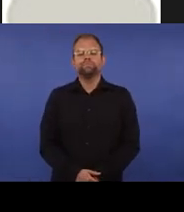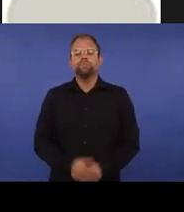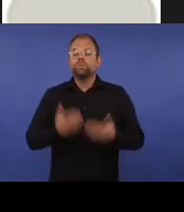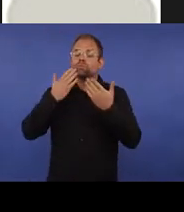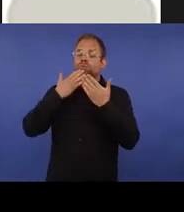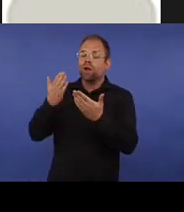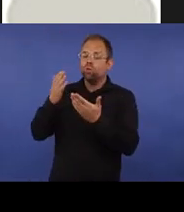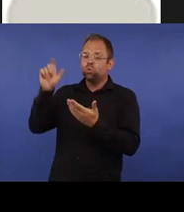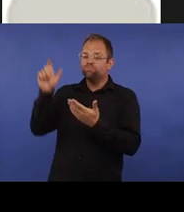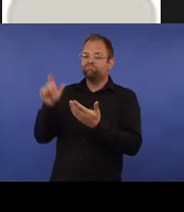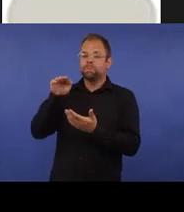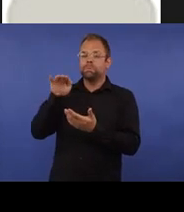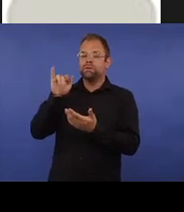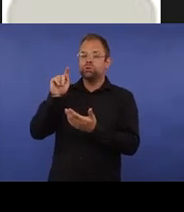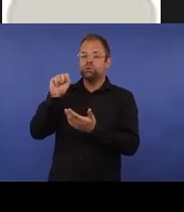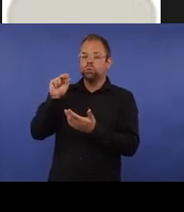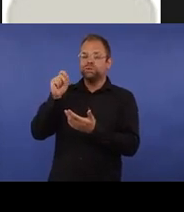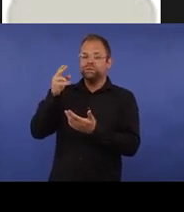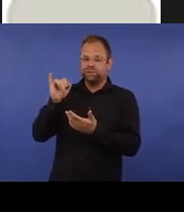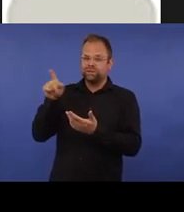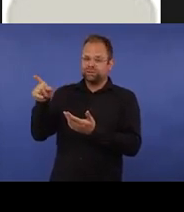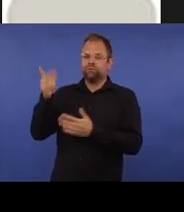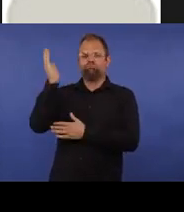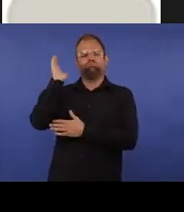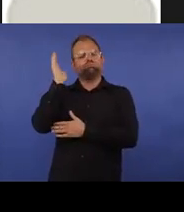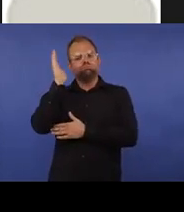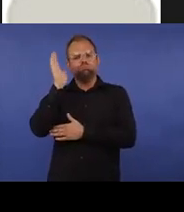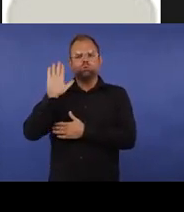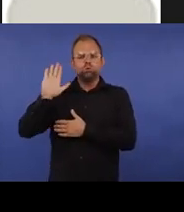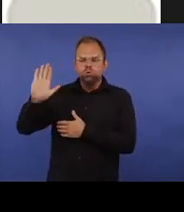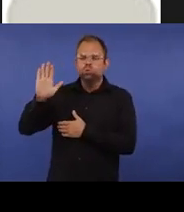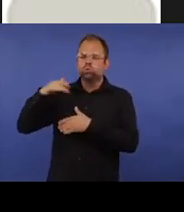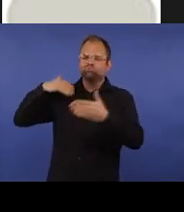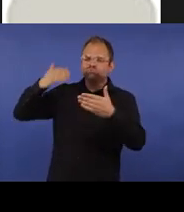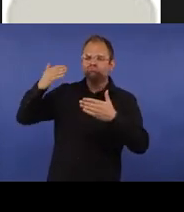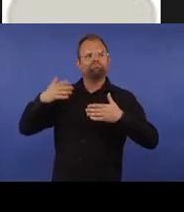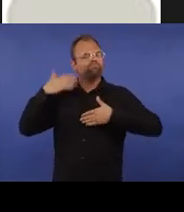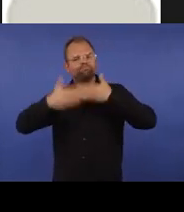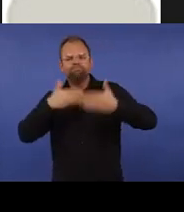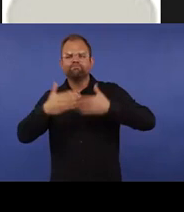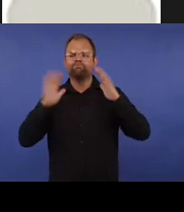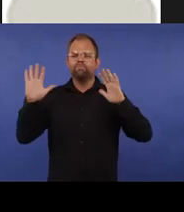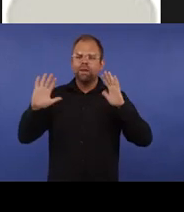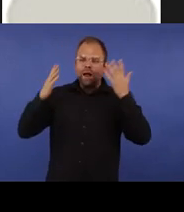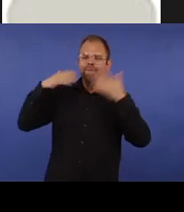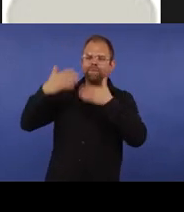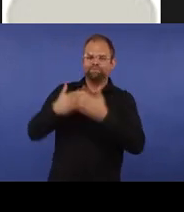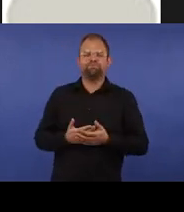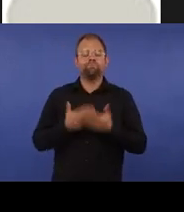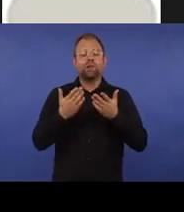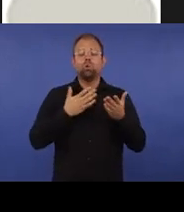States of America. Jessica, the floor is yours. Hi, I was like, whoa, that was quick. Okay,